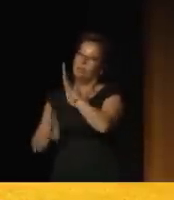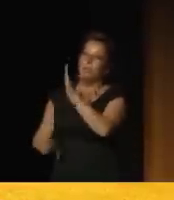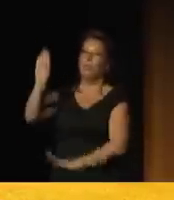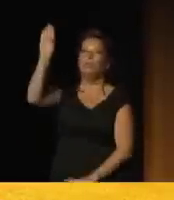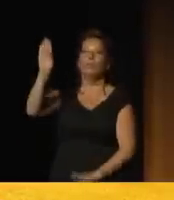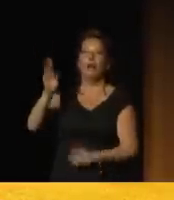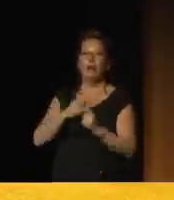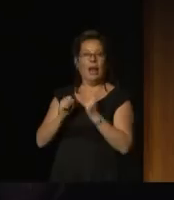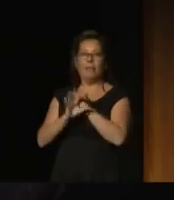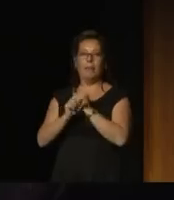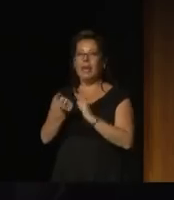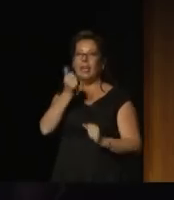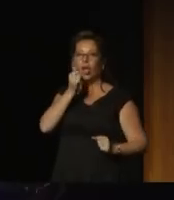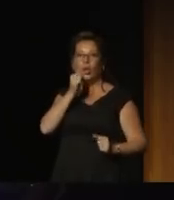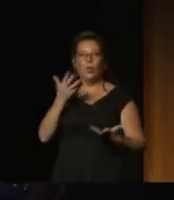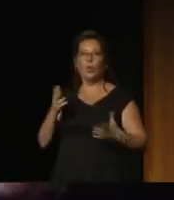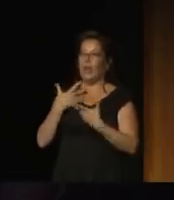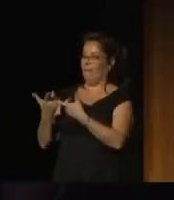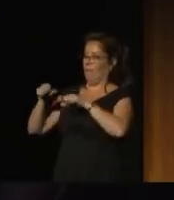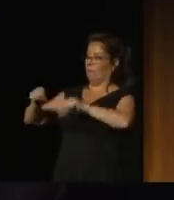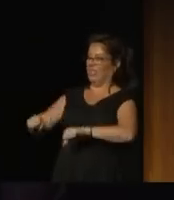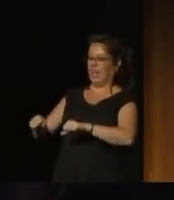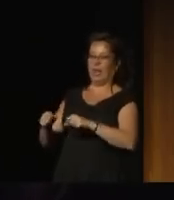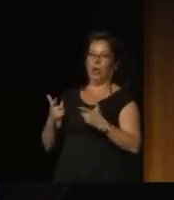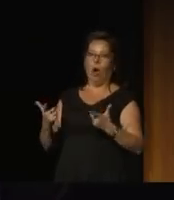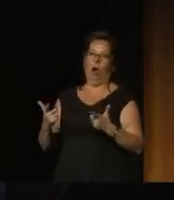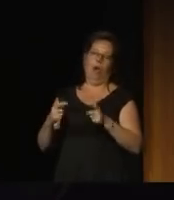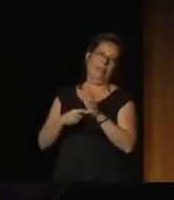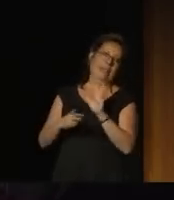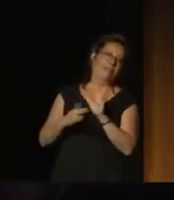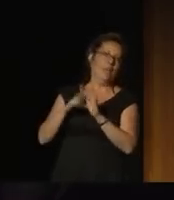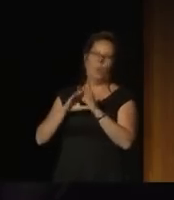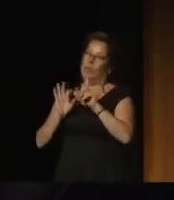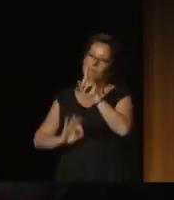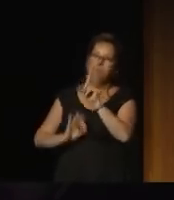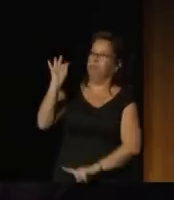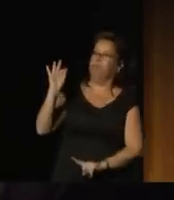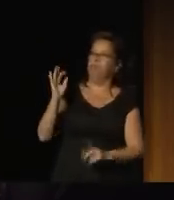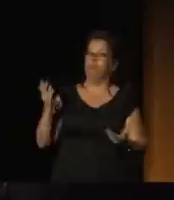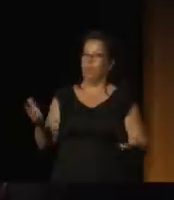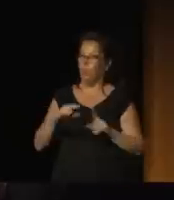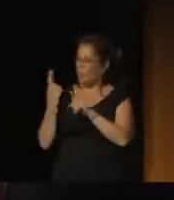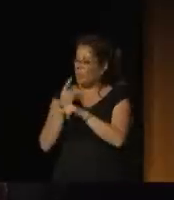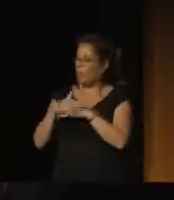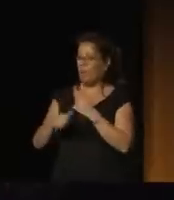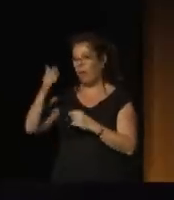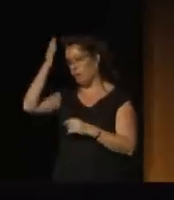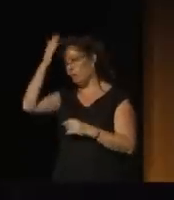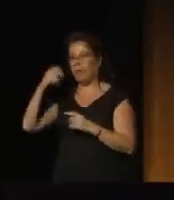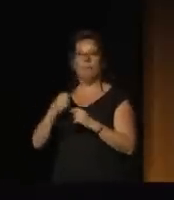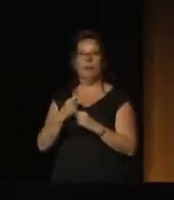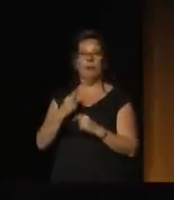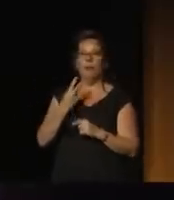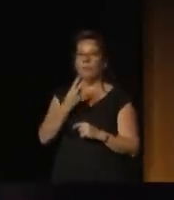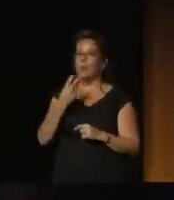ratings would go through the roof. And guess what? They have. We talk about him nonstop, 24 hours a day in America. We can't